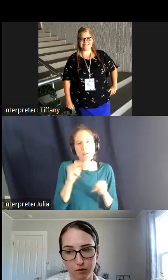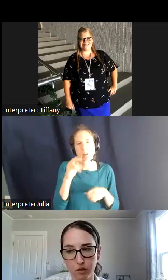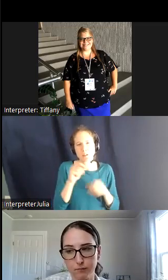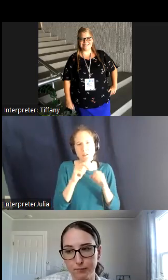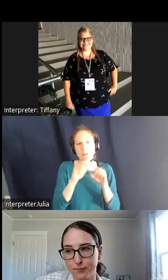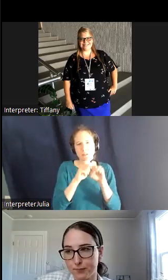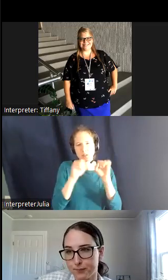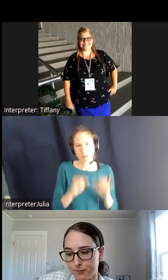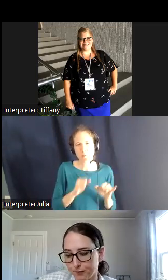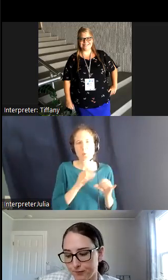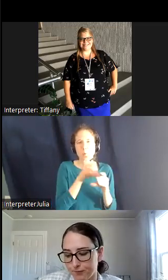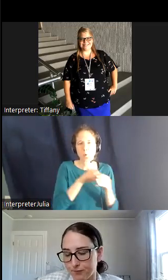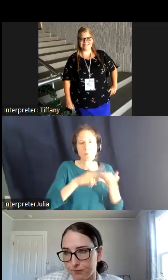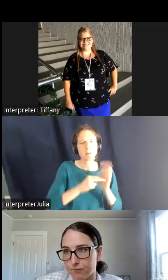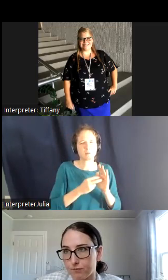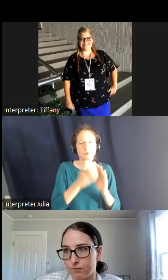that approval.